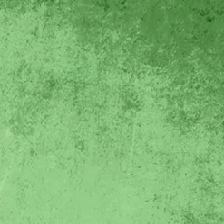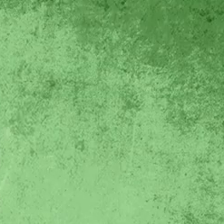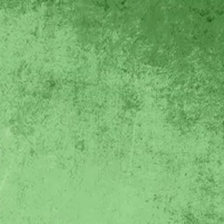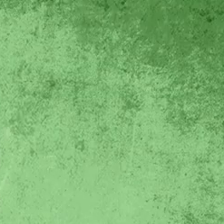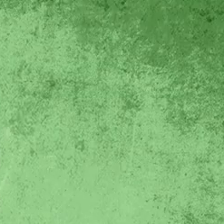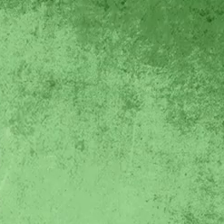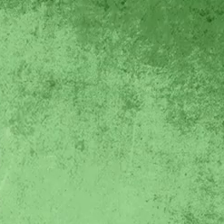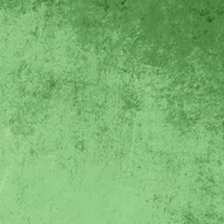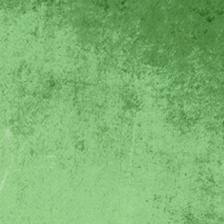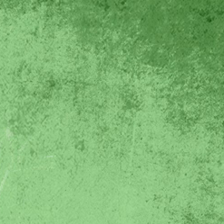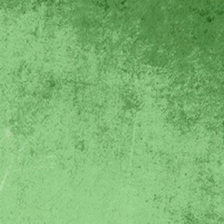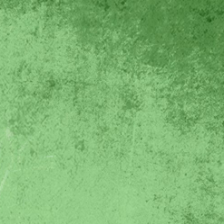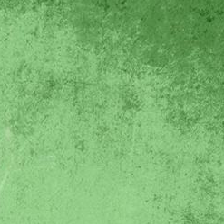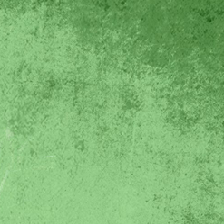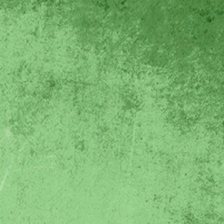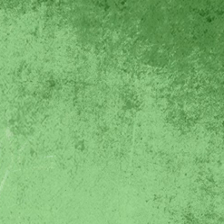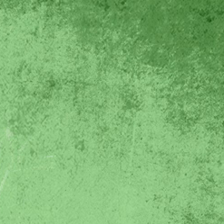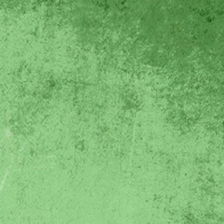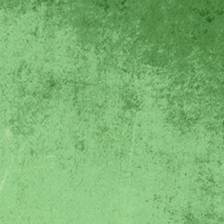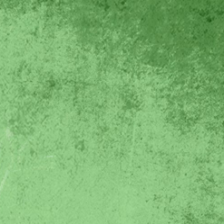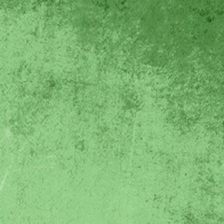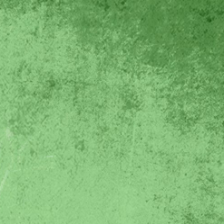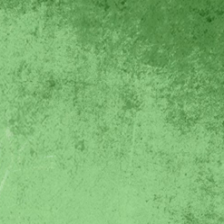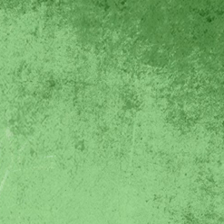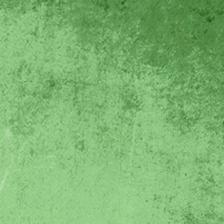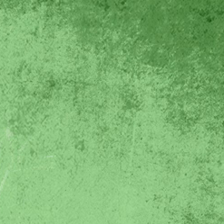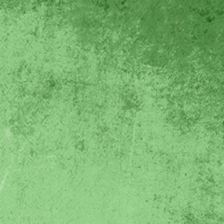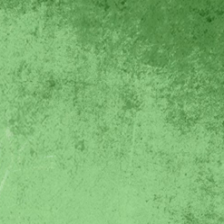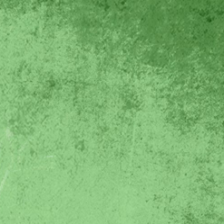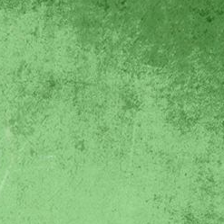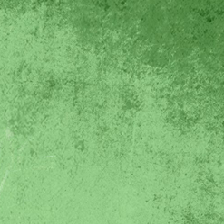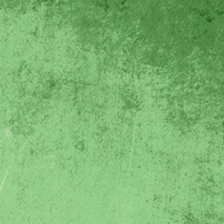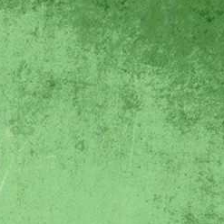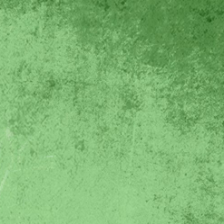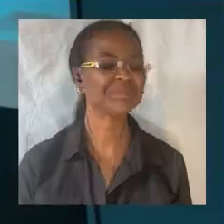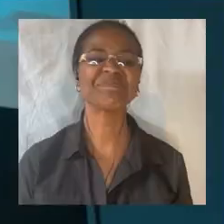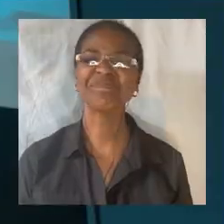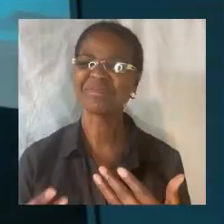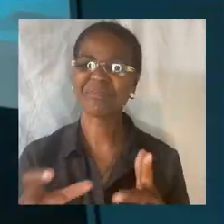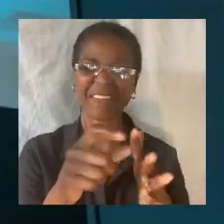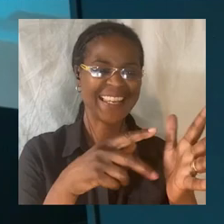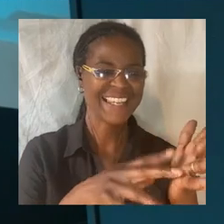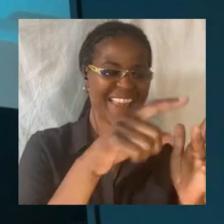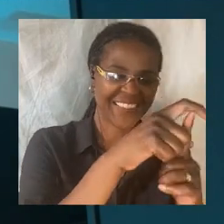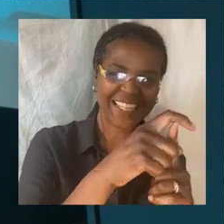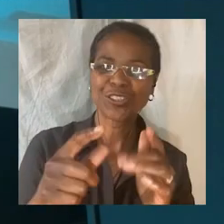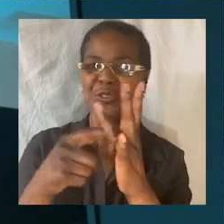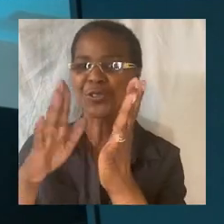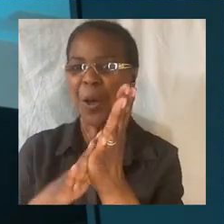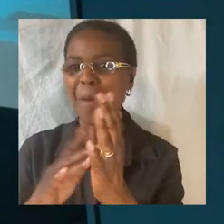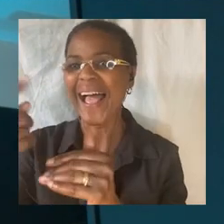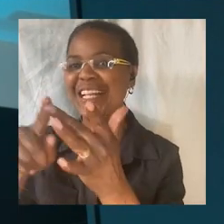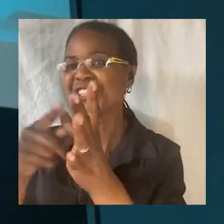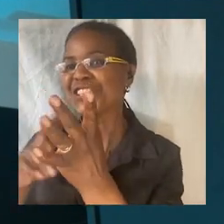Reading is Magic Festival, 2nd to the 6th of October, 2023. Oh, David, Tom and Janet, thank you so much